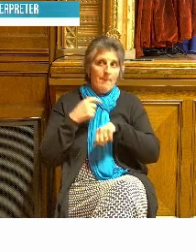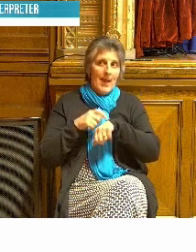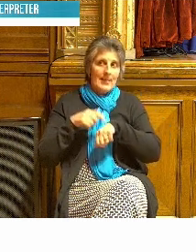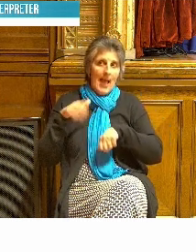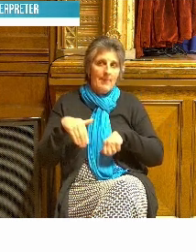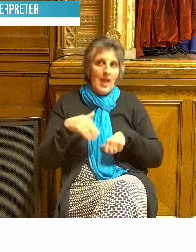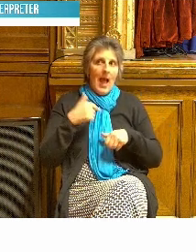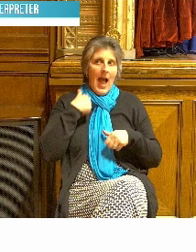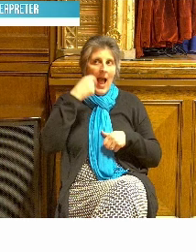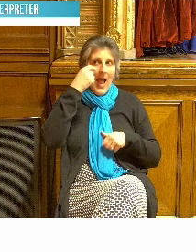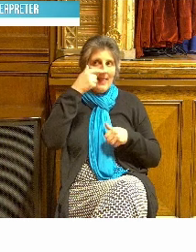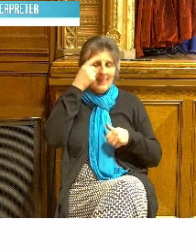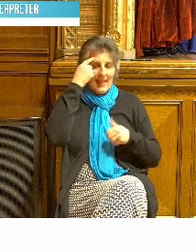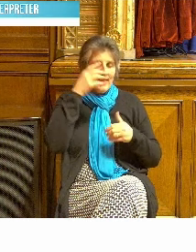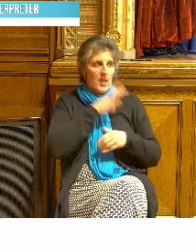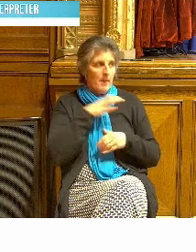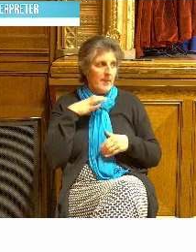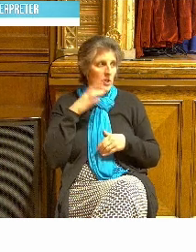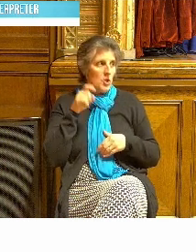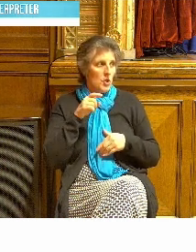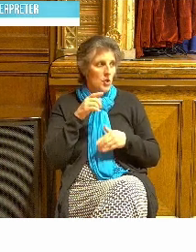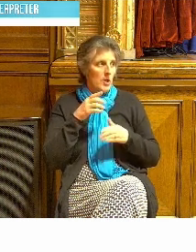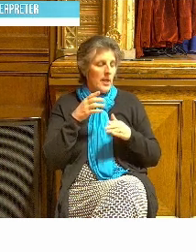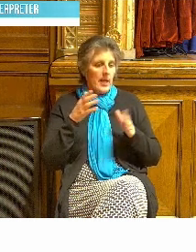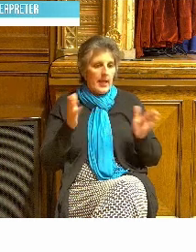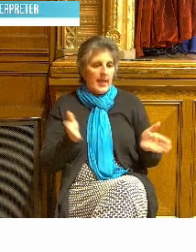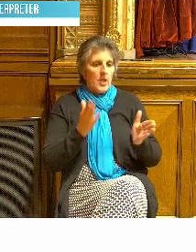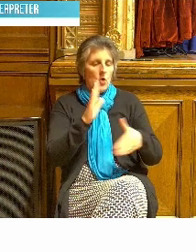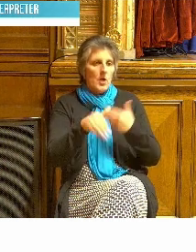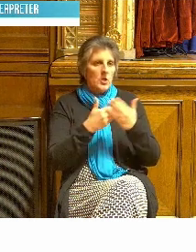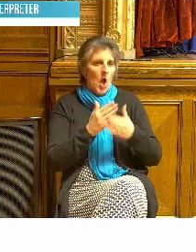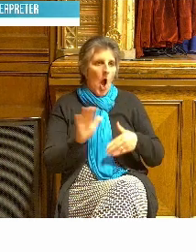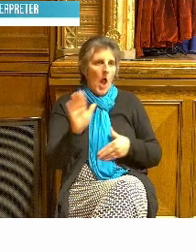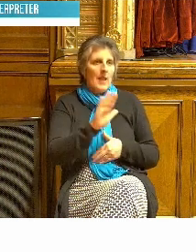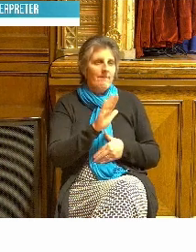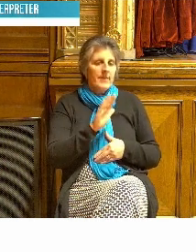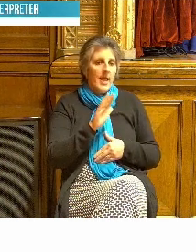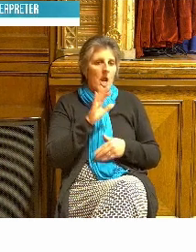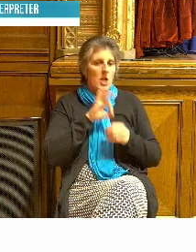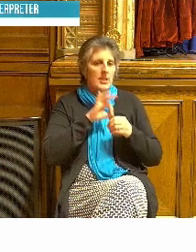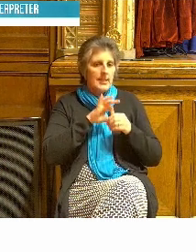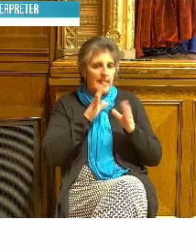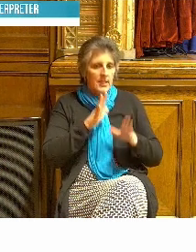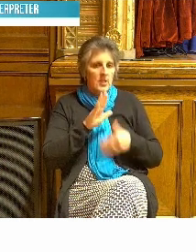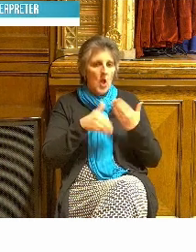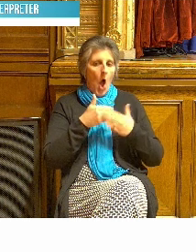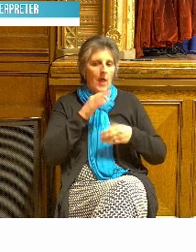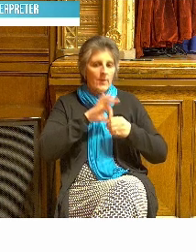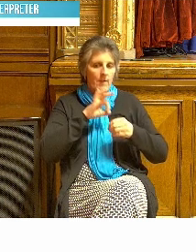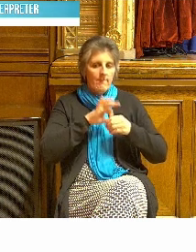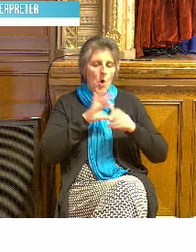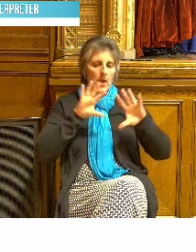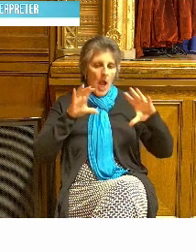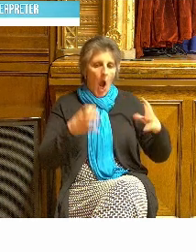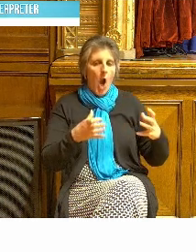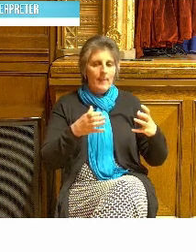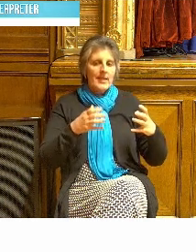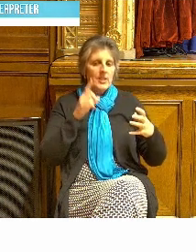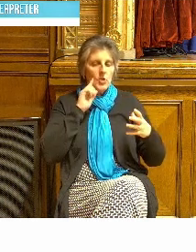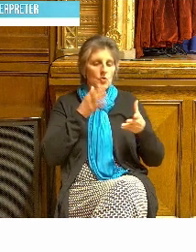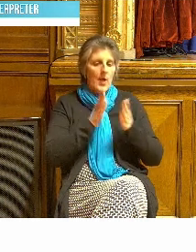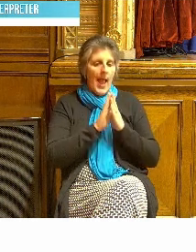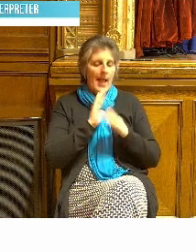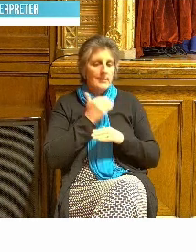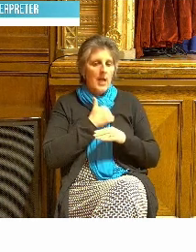the commissioners should try to encourage all of their constituents, all of their voting armies, to ask